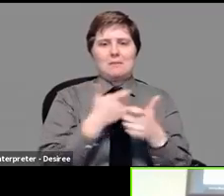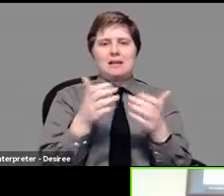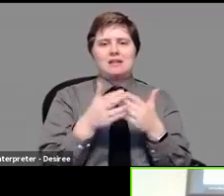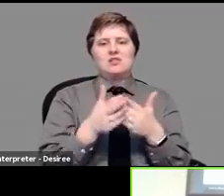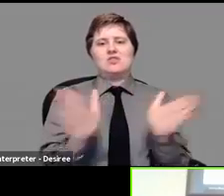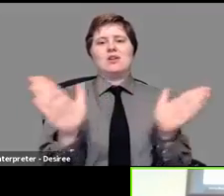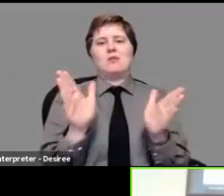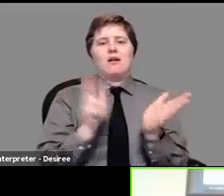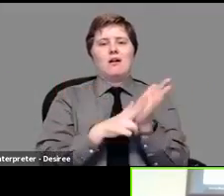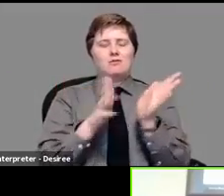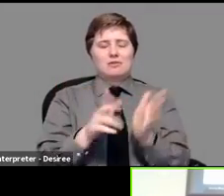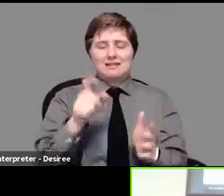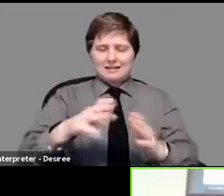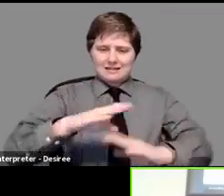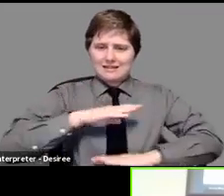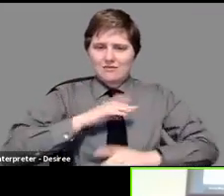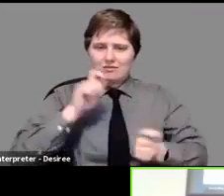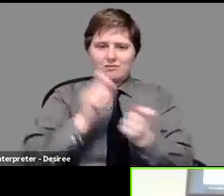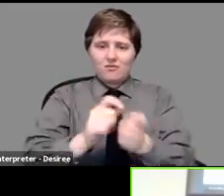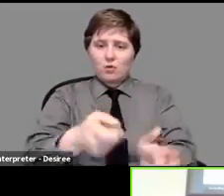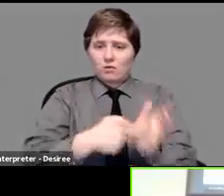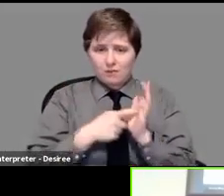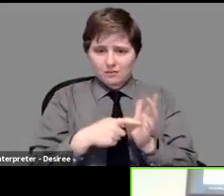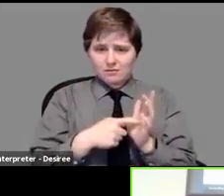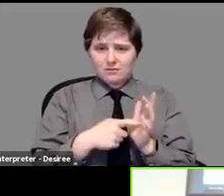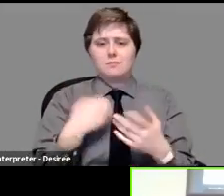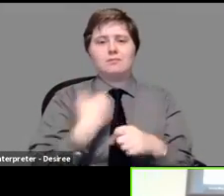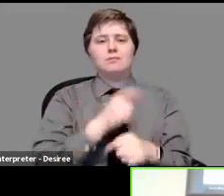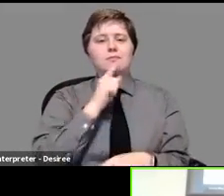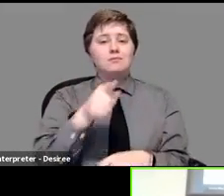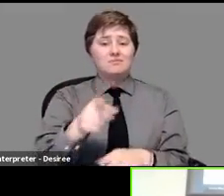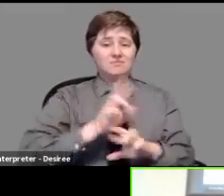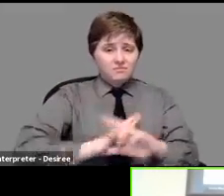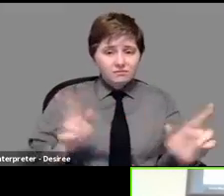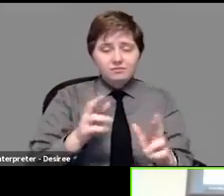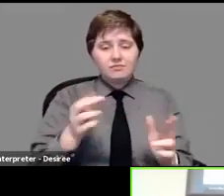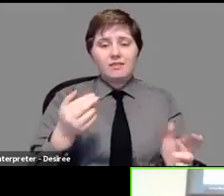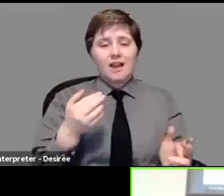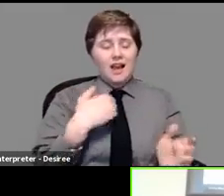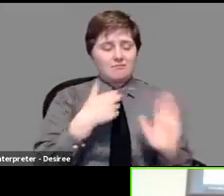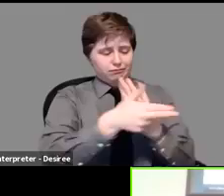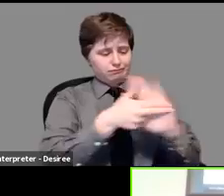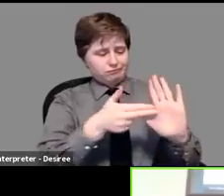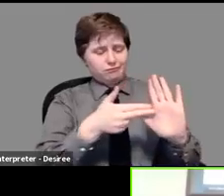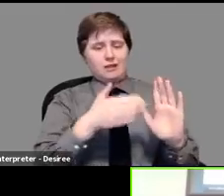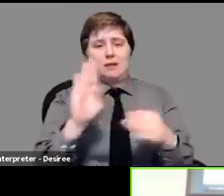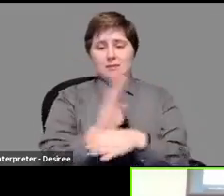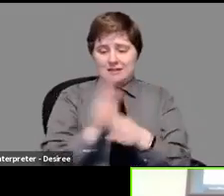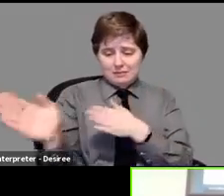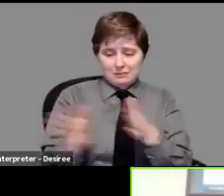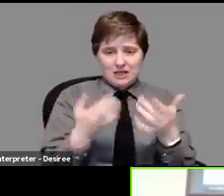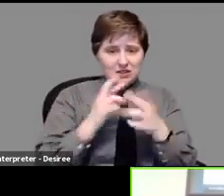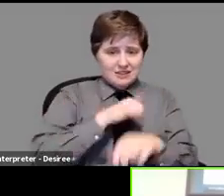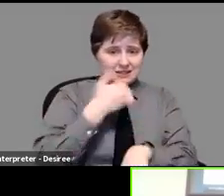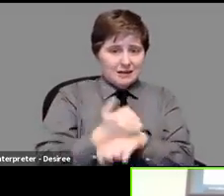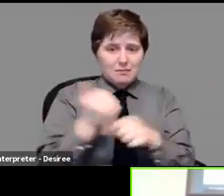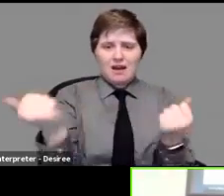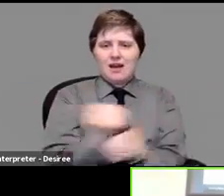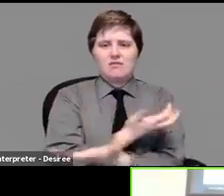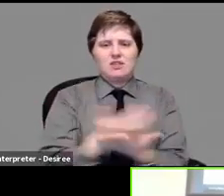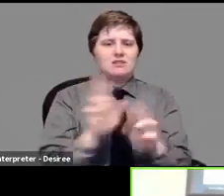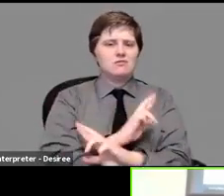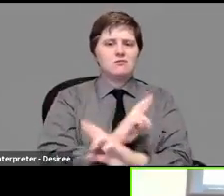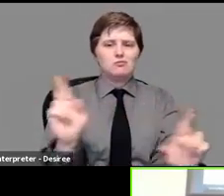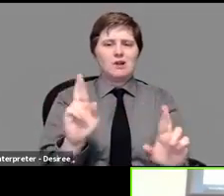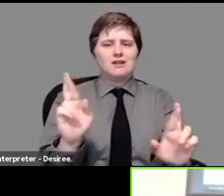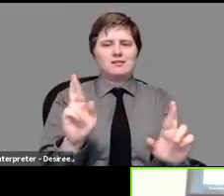contractors who need to satisfy certain requirements, making sure that you're ready, you've got your designation, you've got your business plan, you got everything in order.